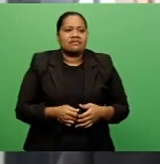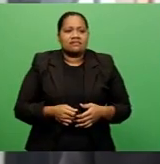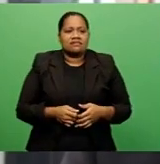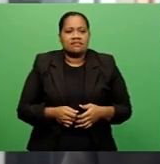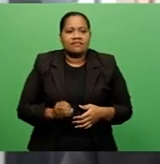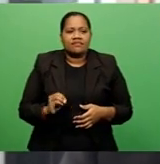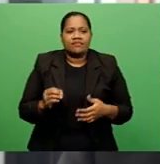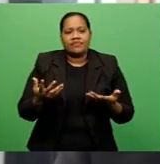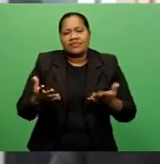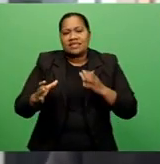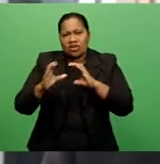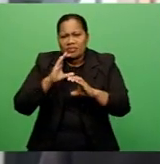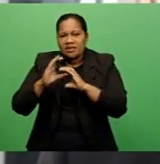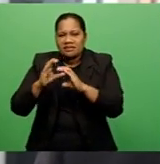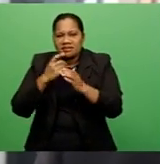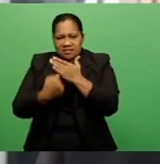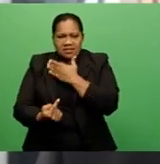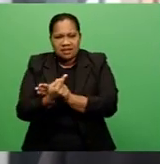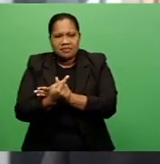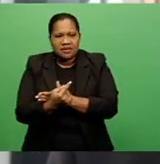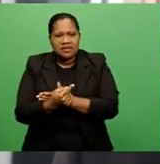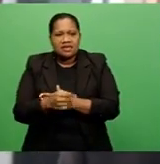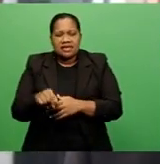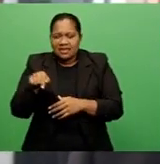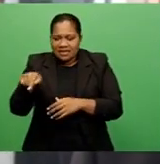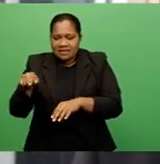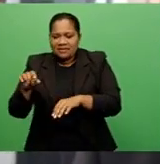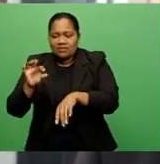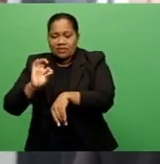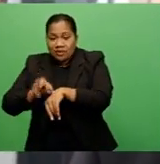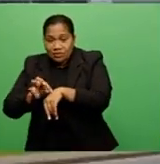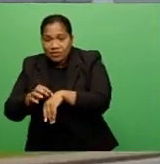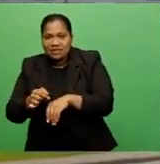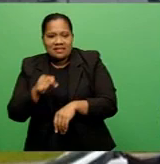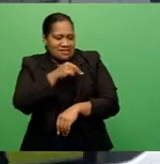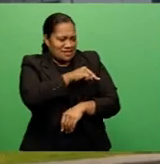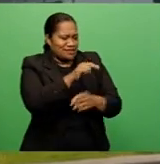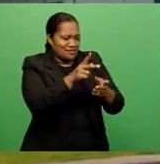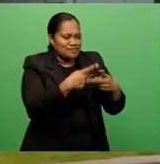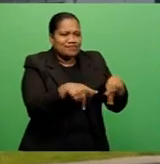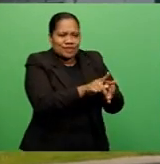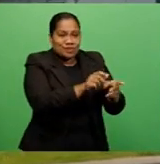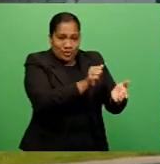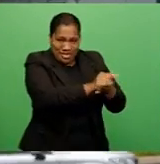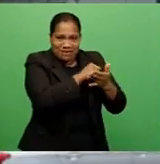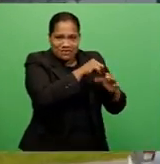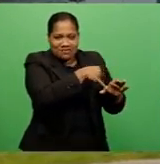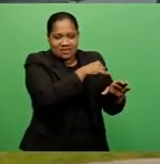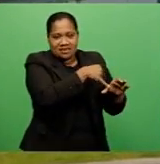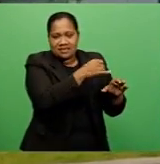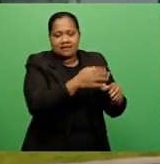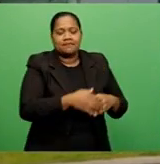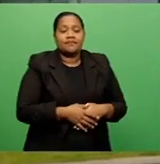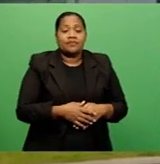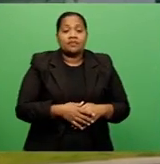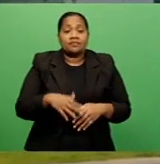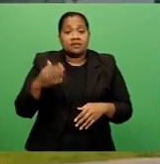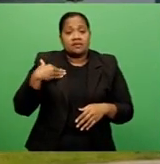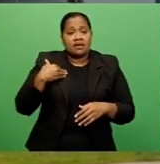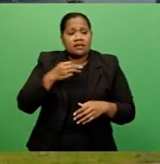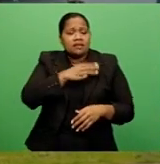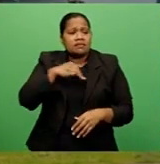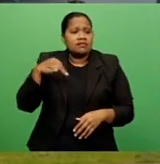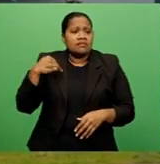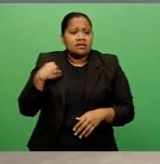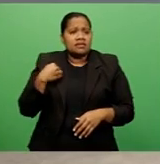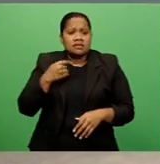communication that happens between the particular health center and the warehouse. The health minister assures they have